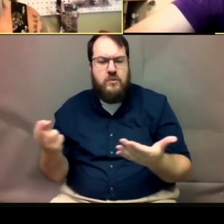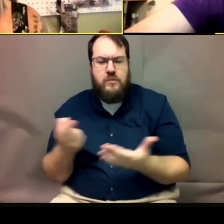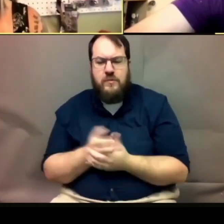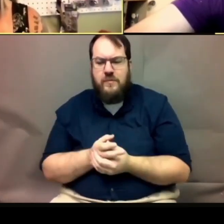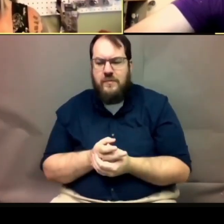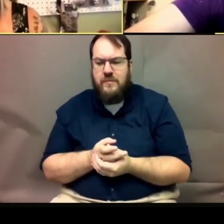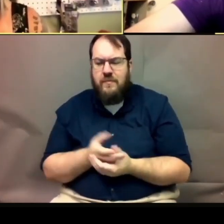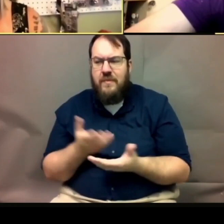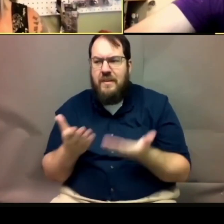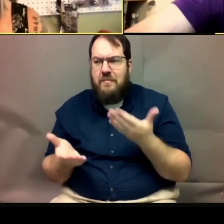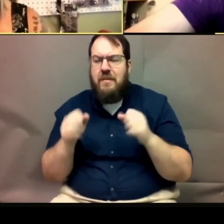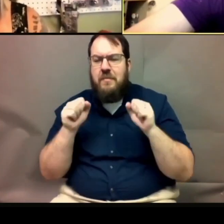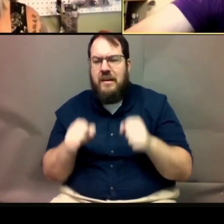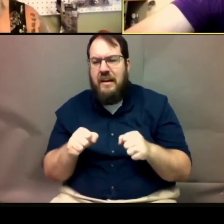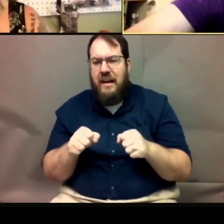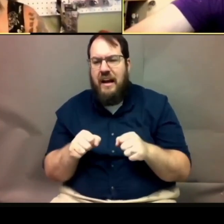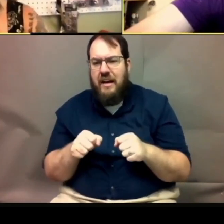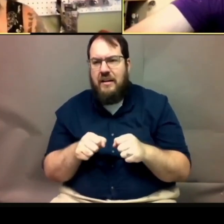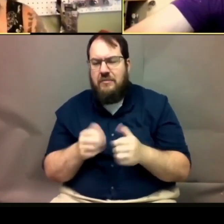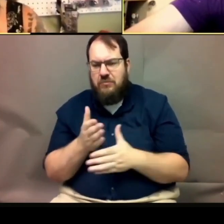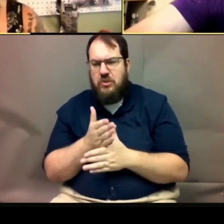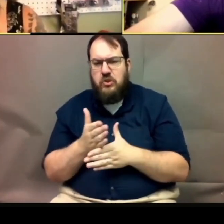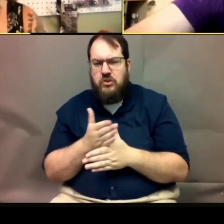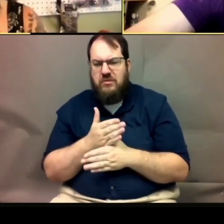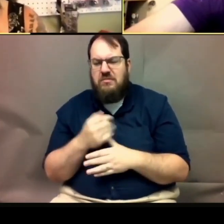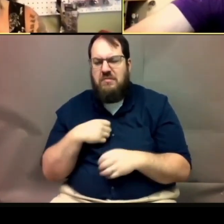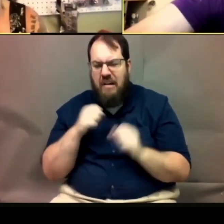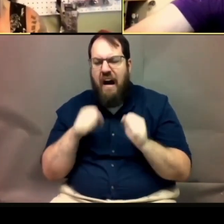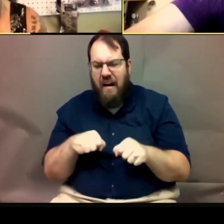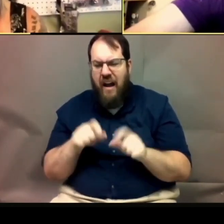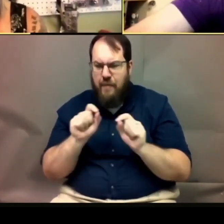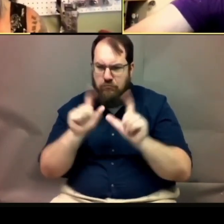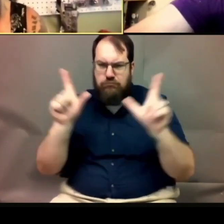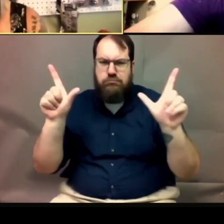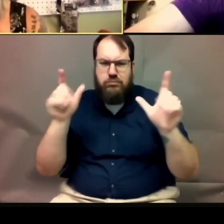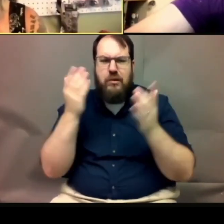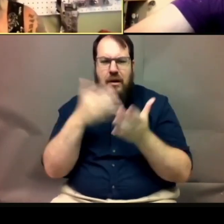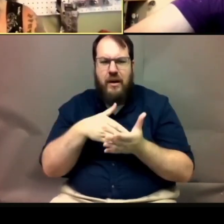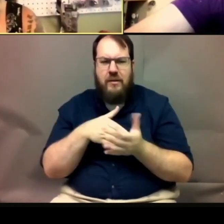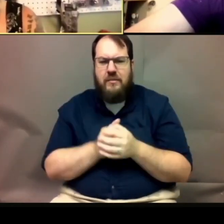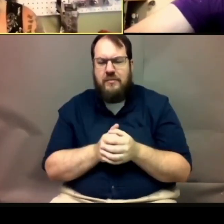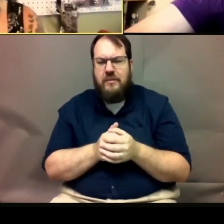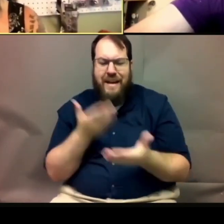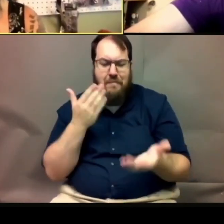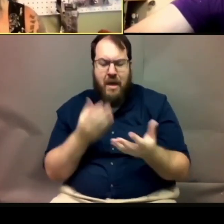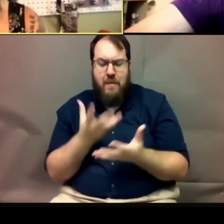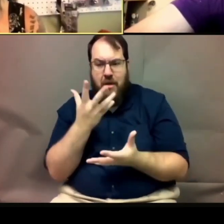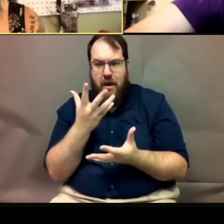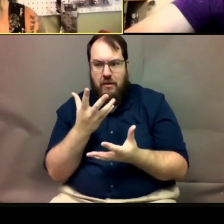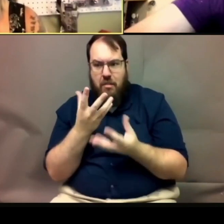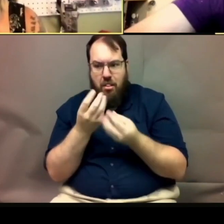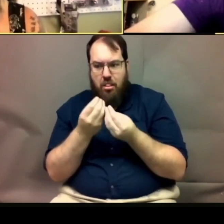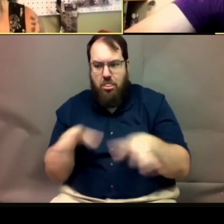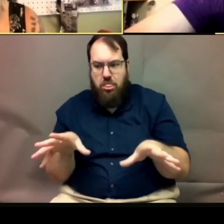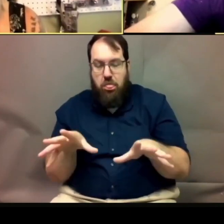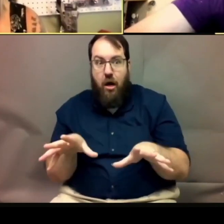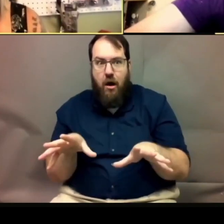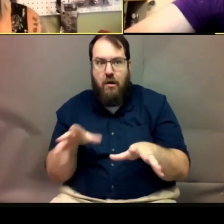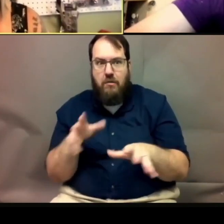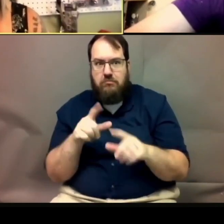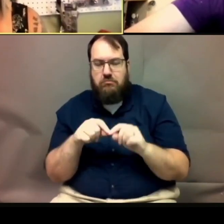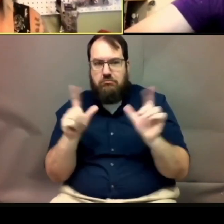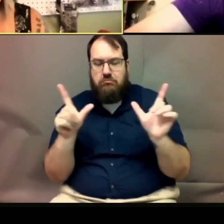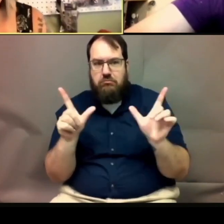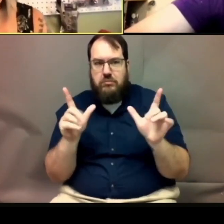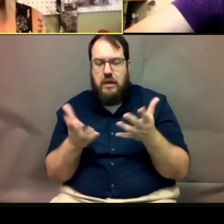maybe we can, do you want to put that one up really quick too? Oh yeah, I'll put that slide back up. I might have lost the slide, but I can get it. Back up.